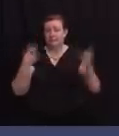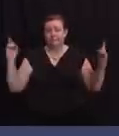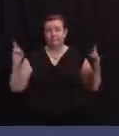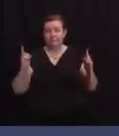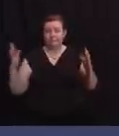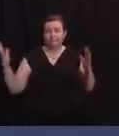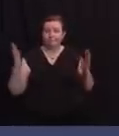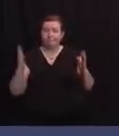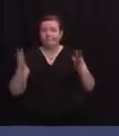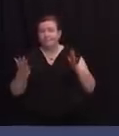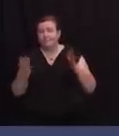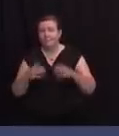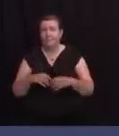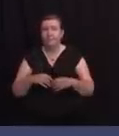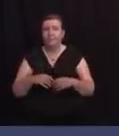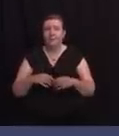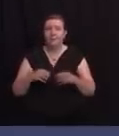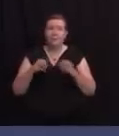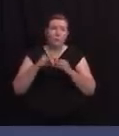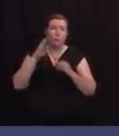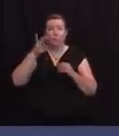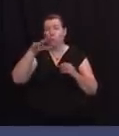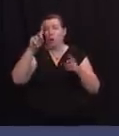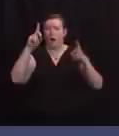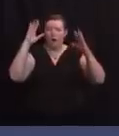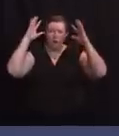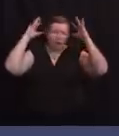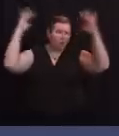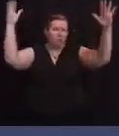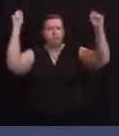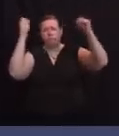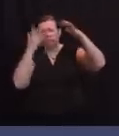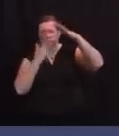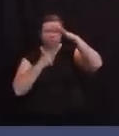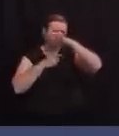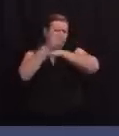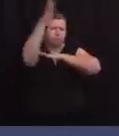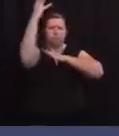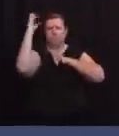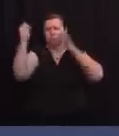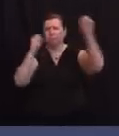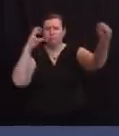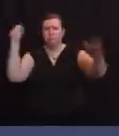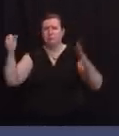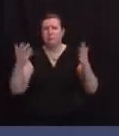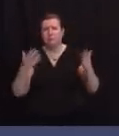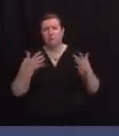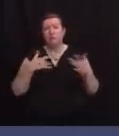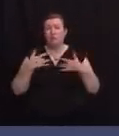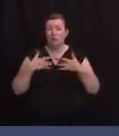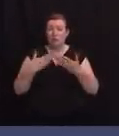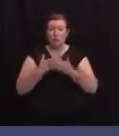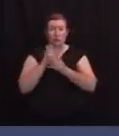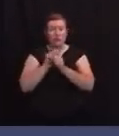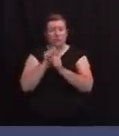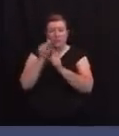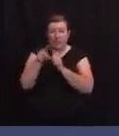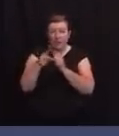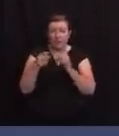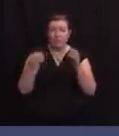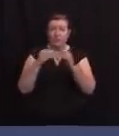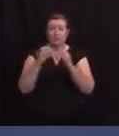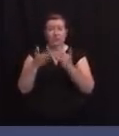abandon. You do have concerns about the new variants coming in as well, about increased communicability and so forth. And